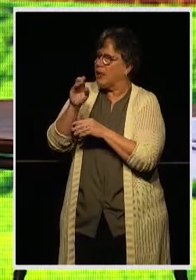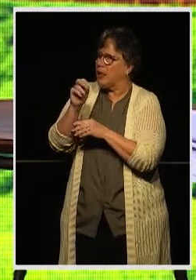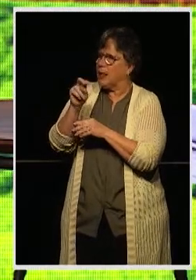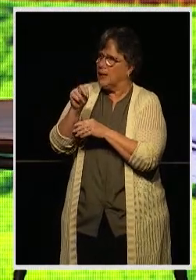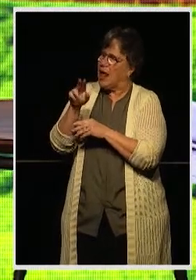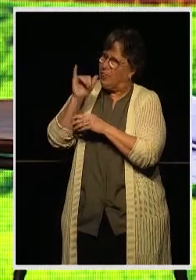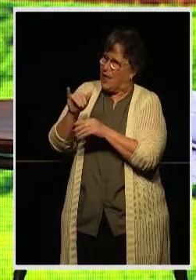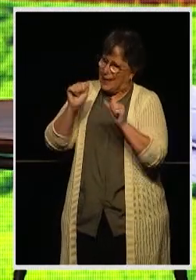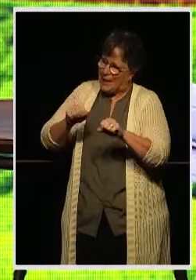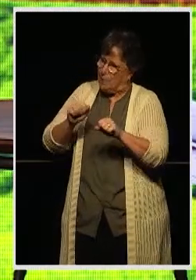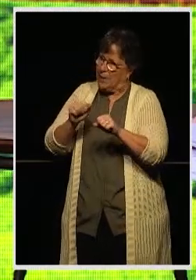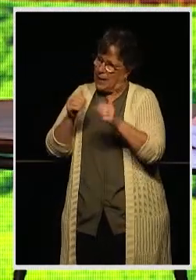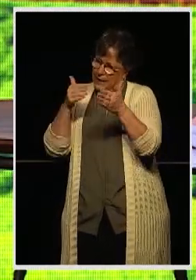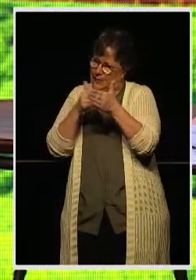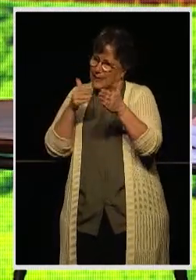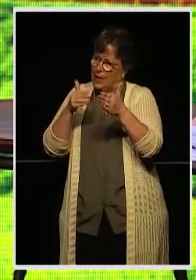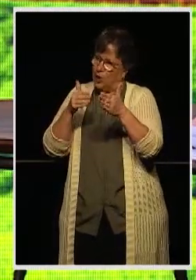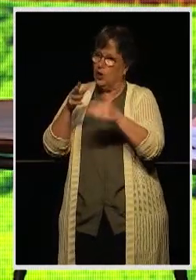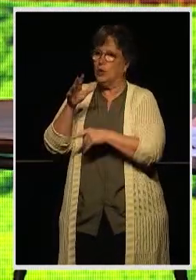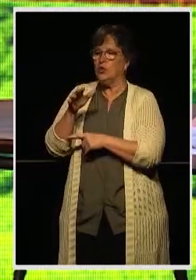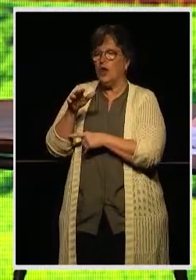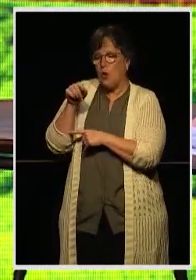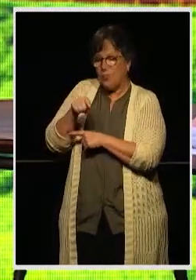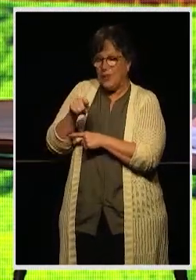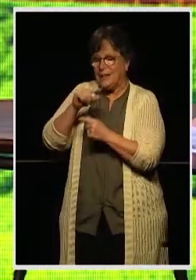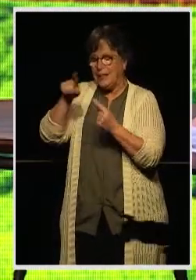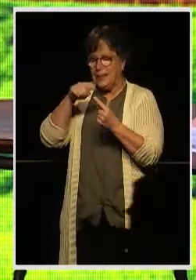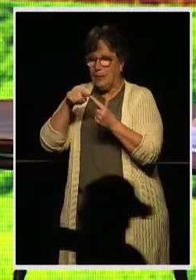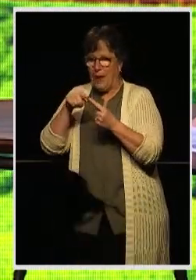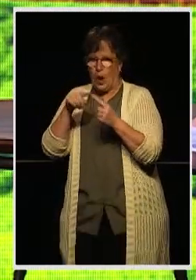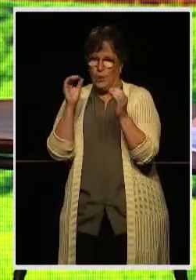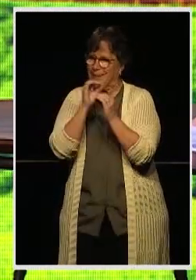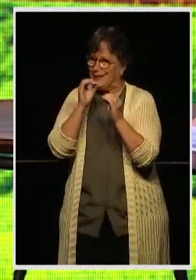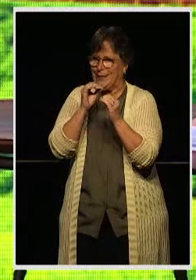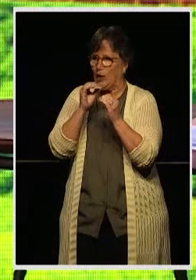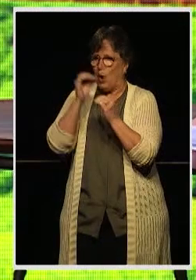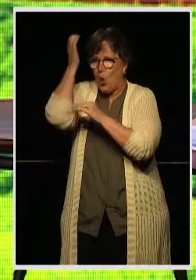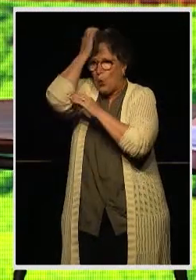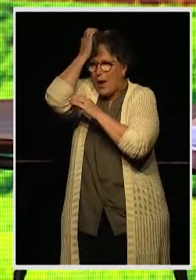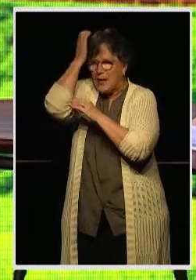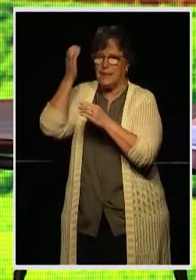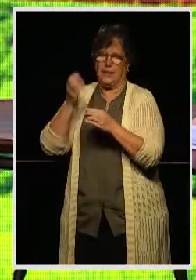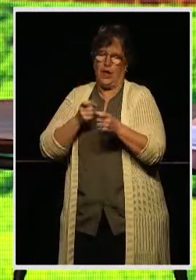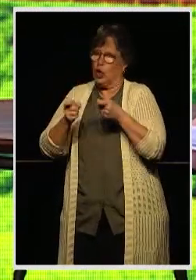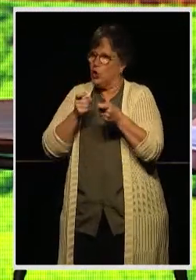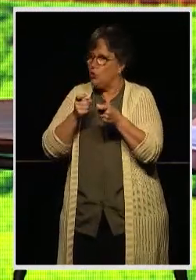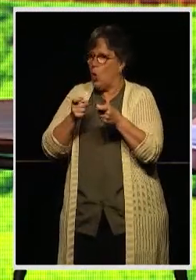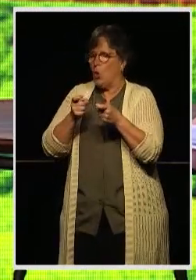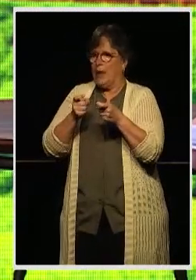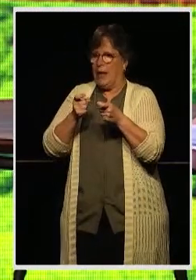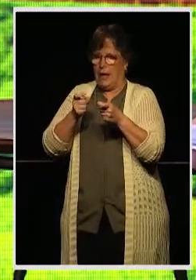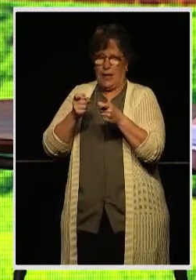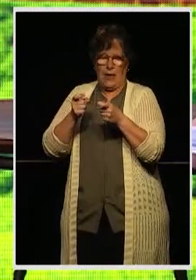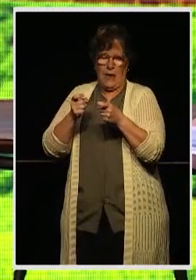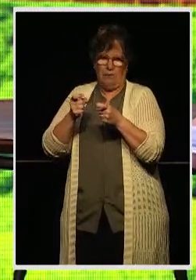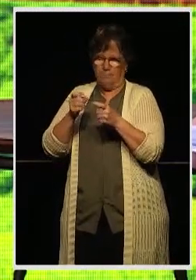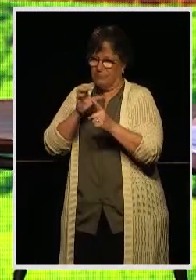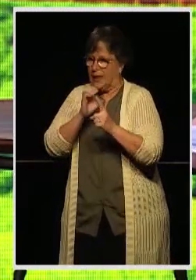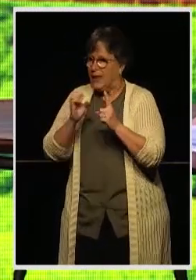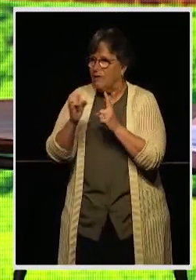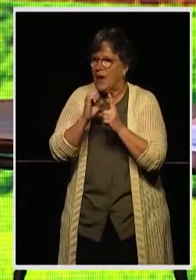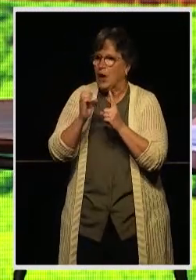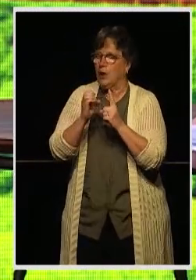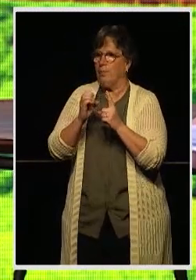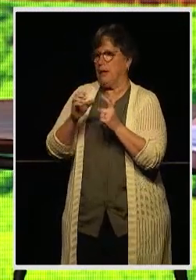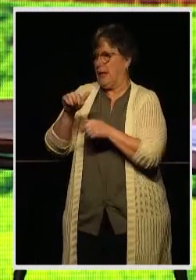about zero emission food system, zero waste opportunities, controlled environment ag, which is one of the fastest sectors in New